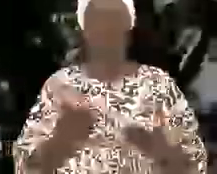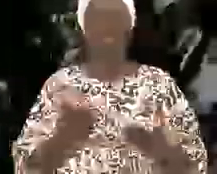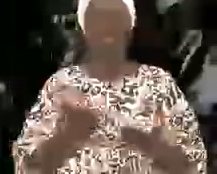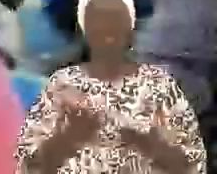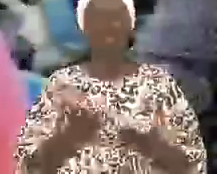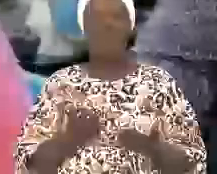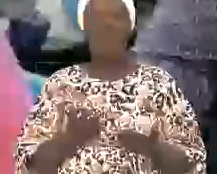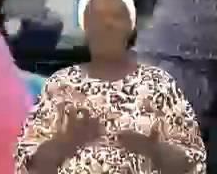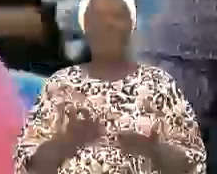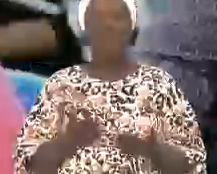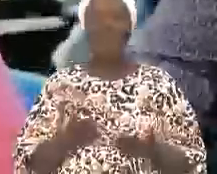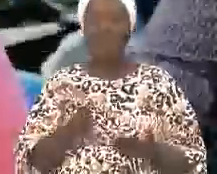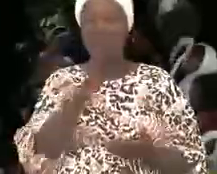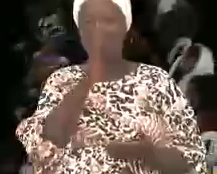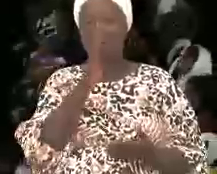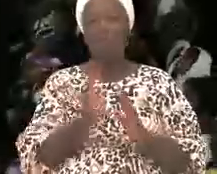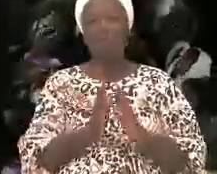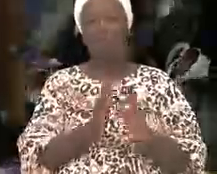Get ready.